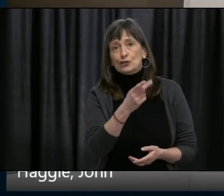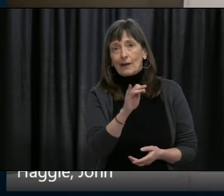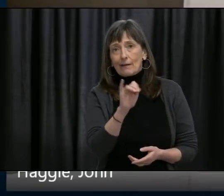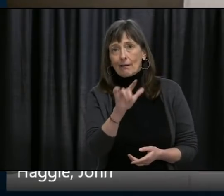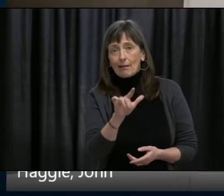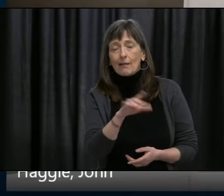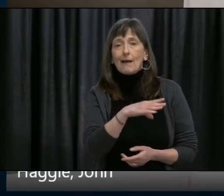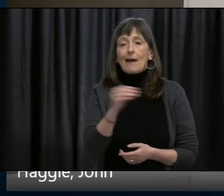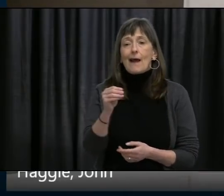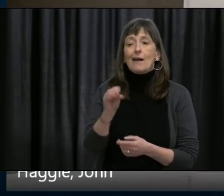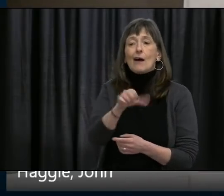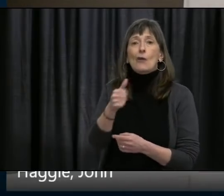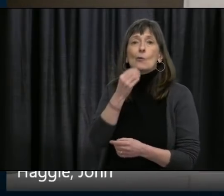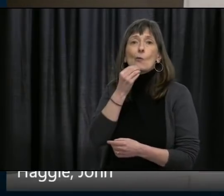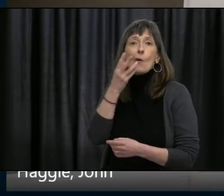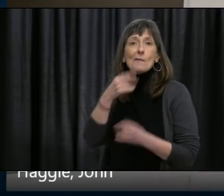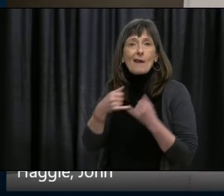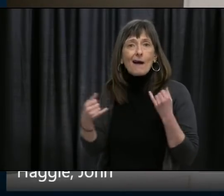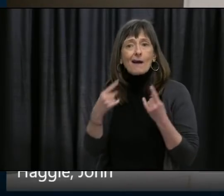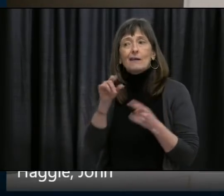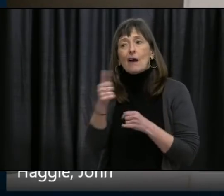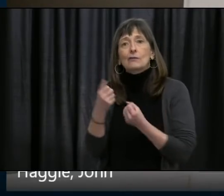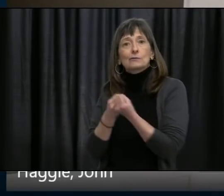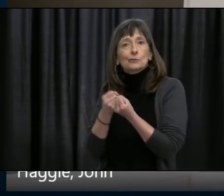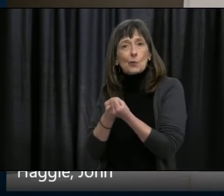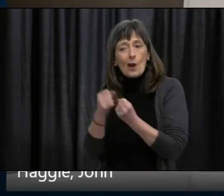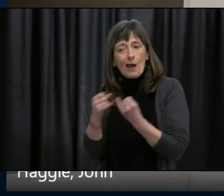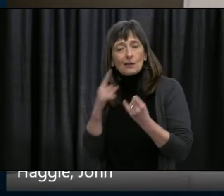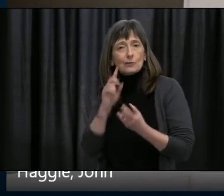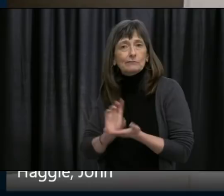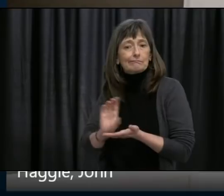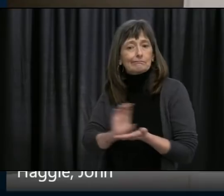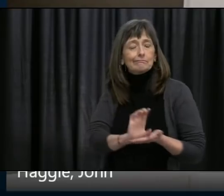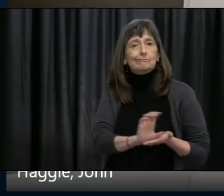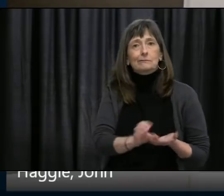terms of system changes,